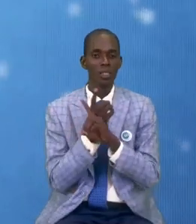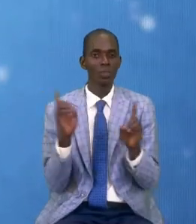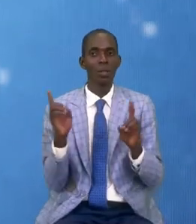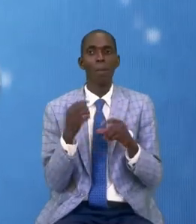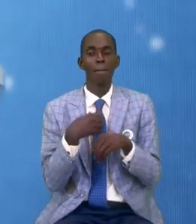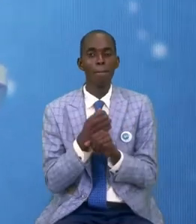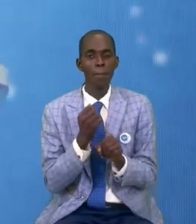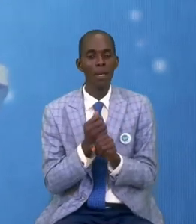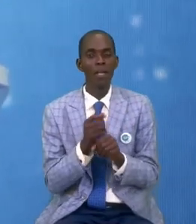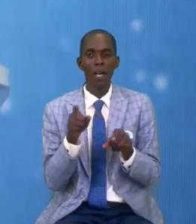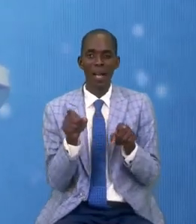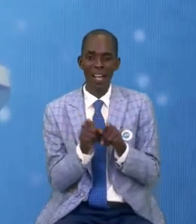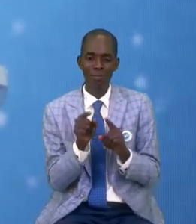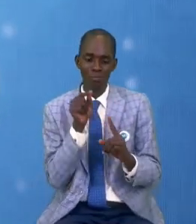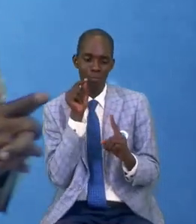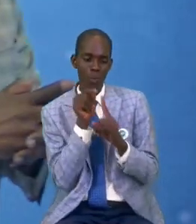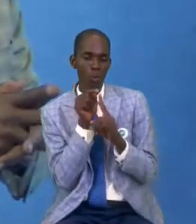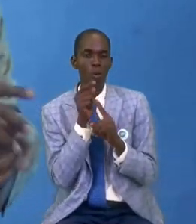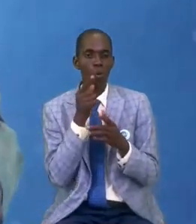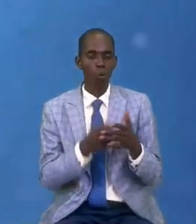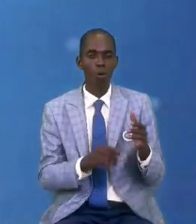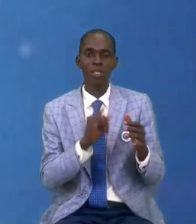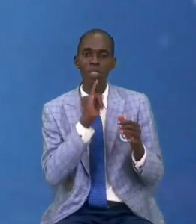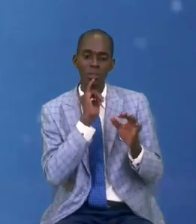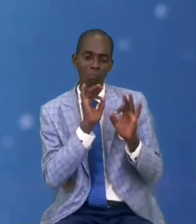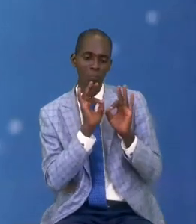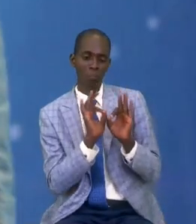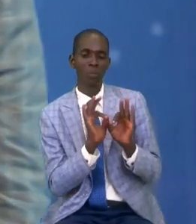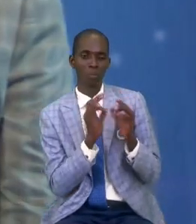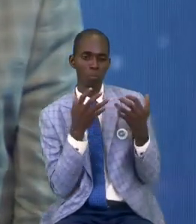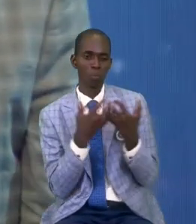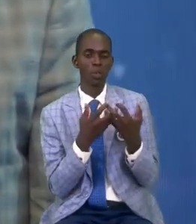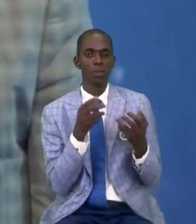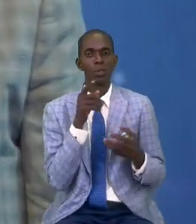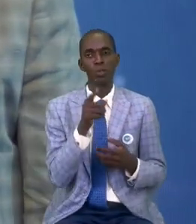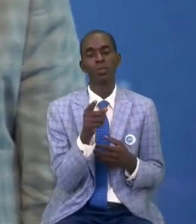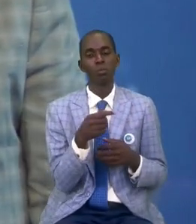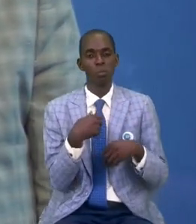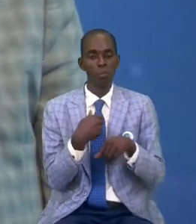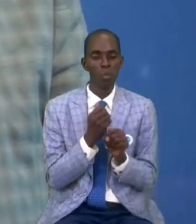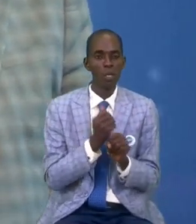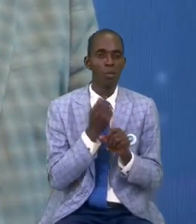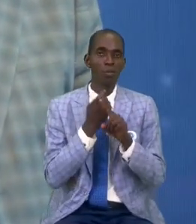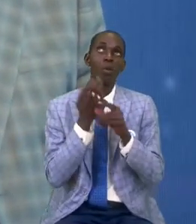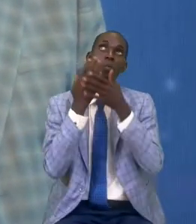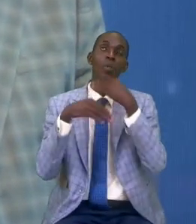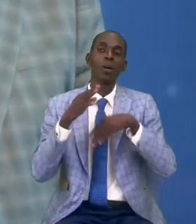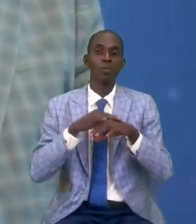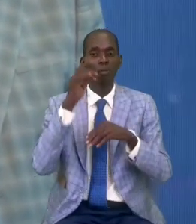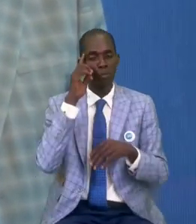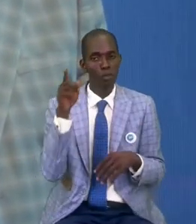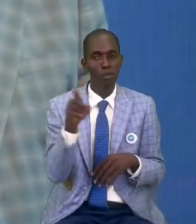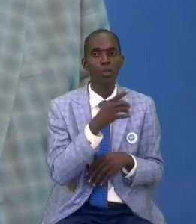you, tailor made from heaven, is for you. And tonight you will have that wonder,